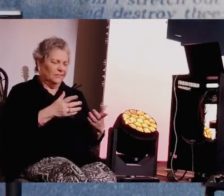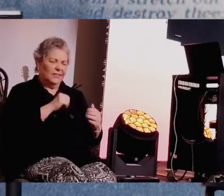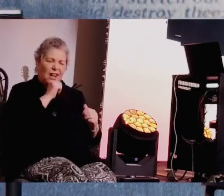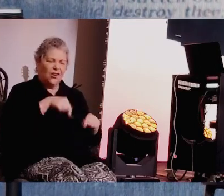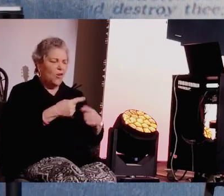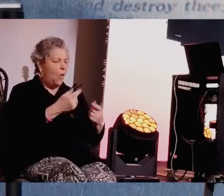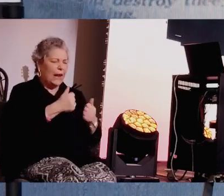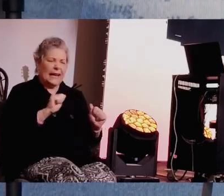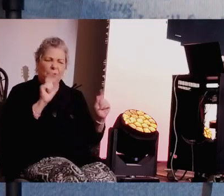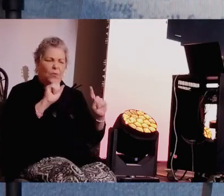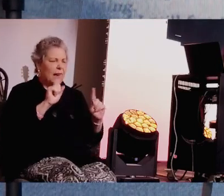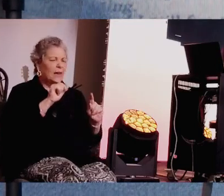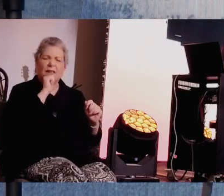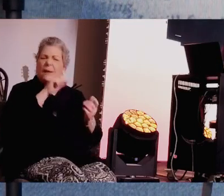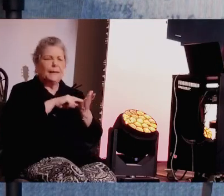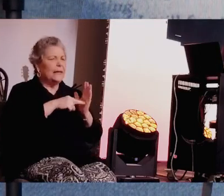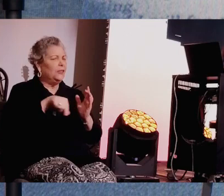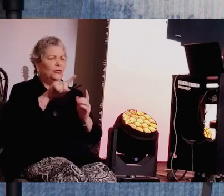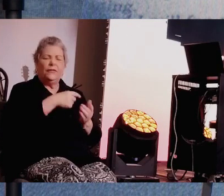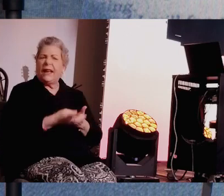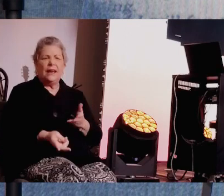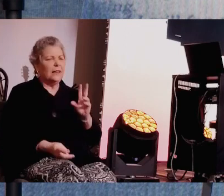that does not mean you're in failure.